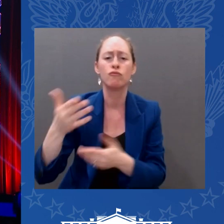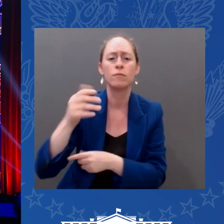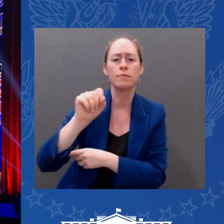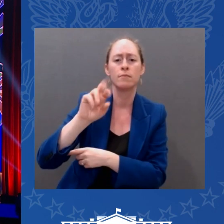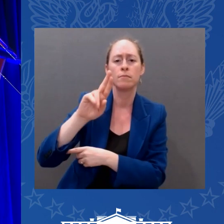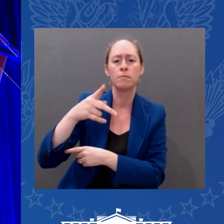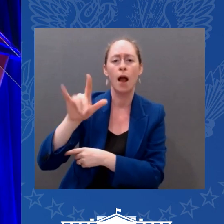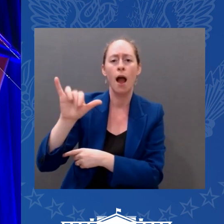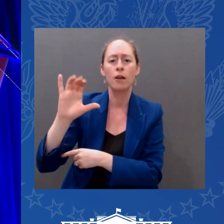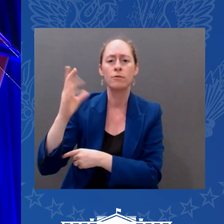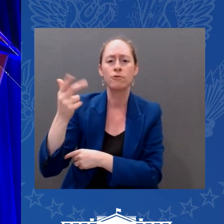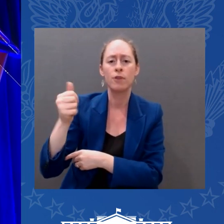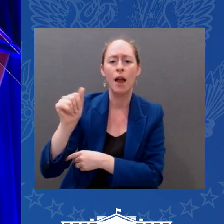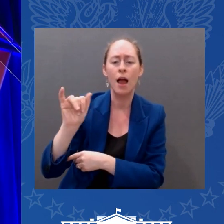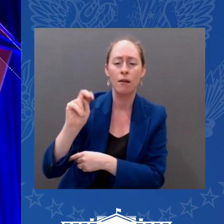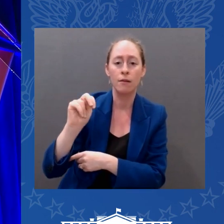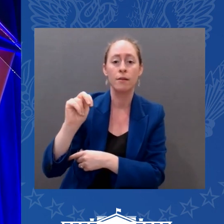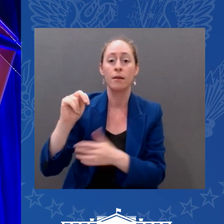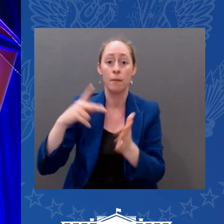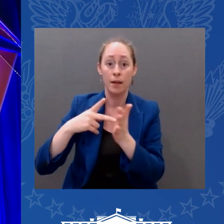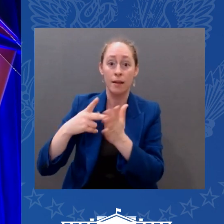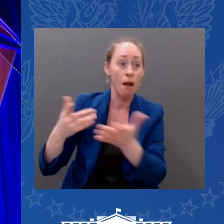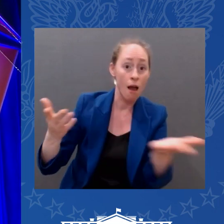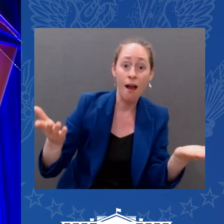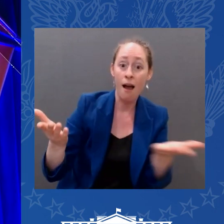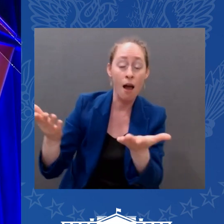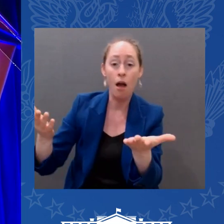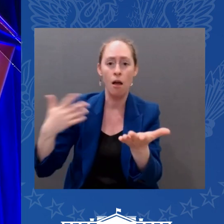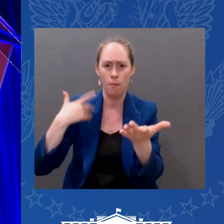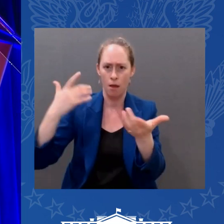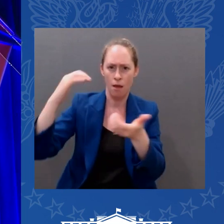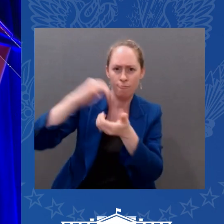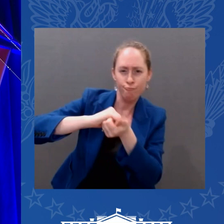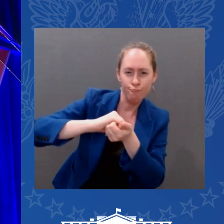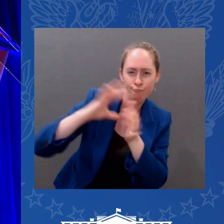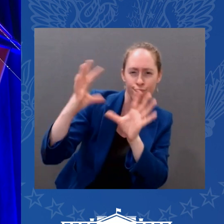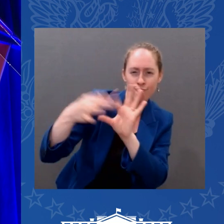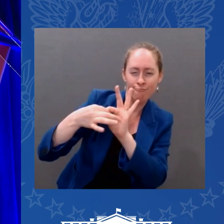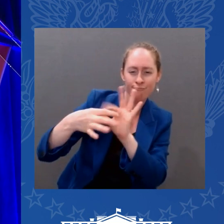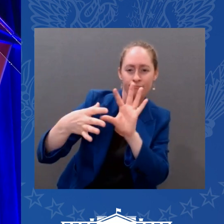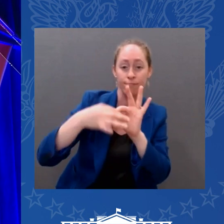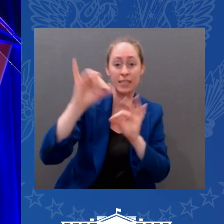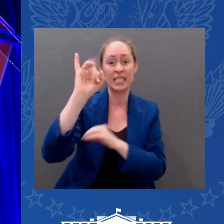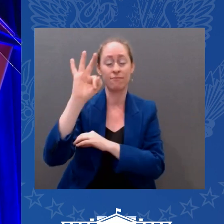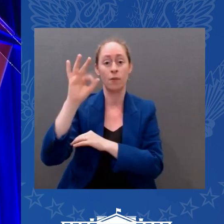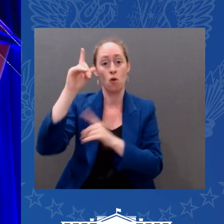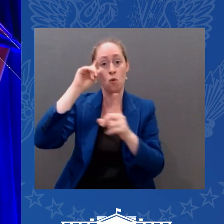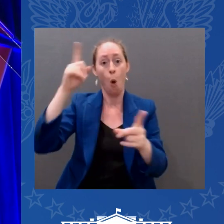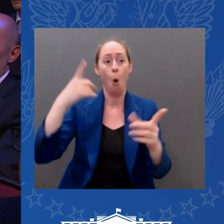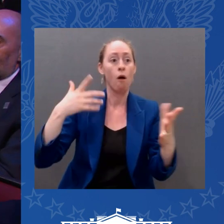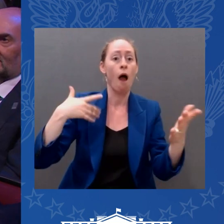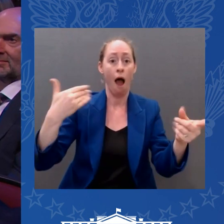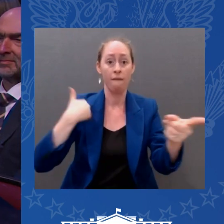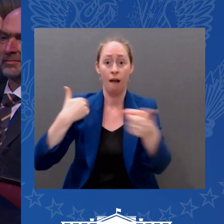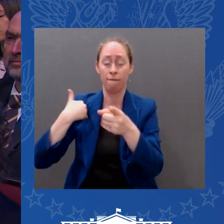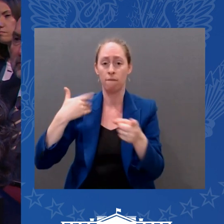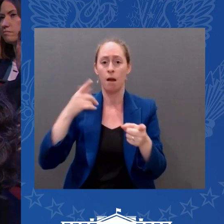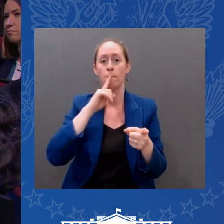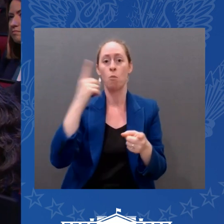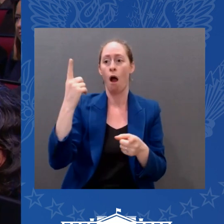vulnerable to unexpected shocks while generating economic opportunity for the people in our region.